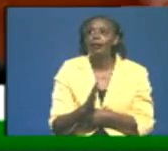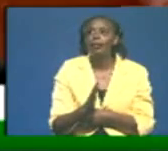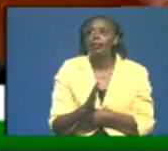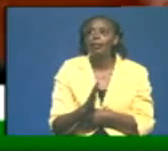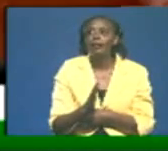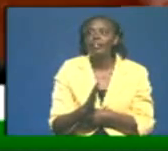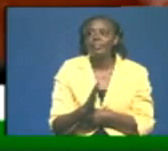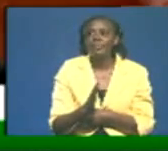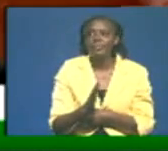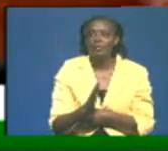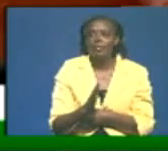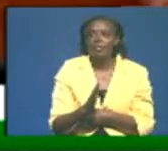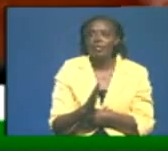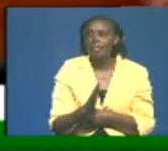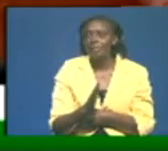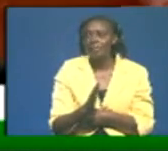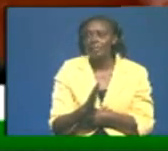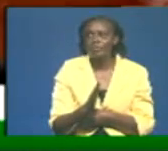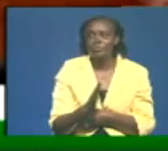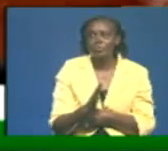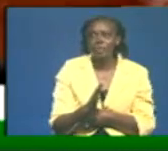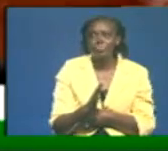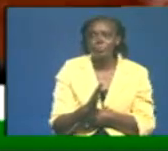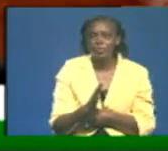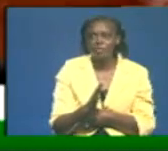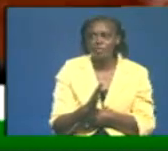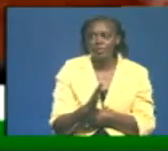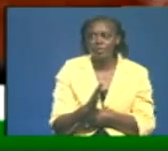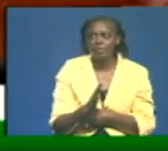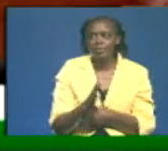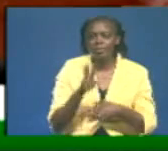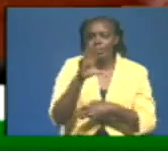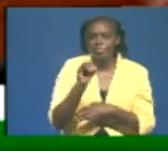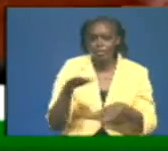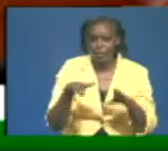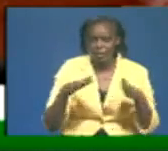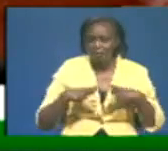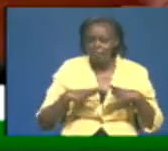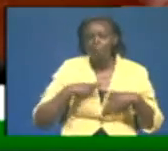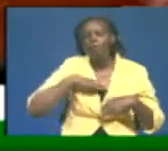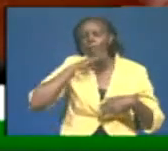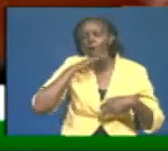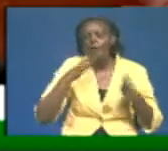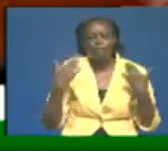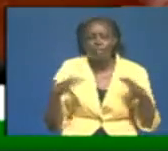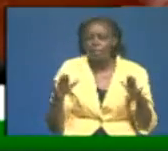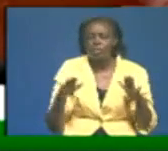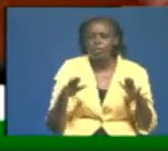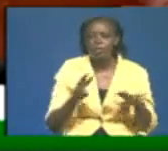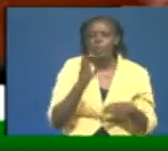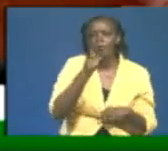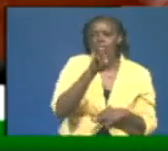in the last 5 years, 50 people have been killed in Wajir West.